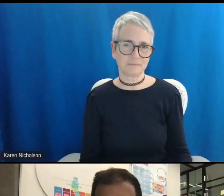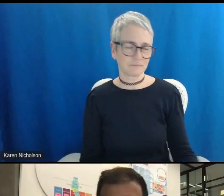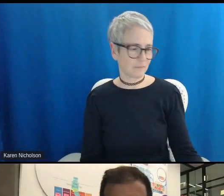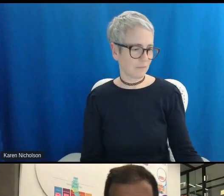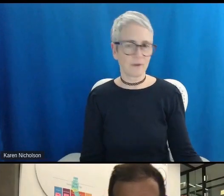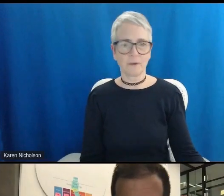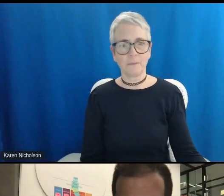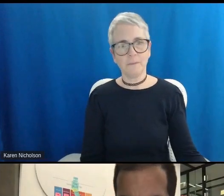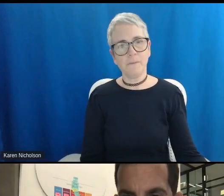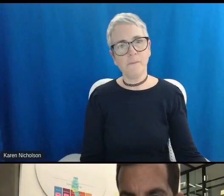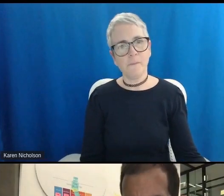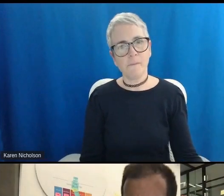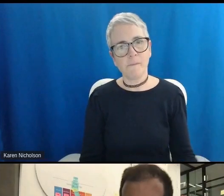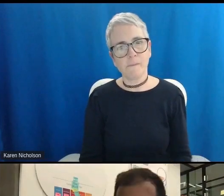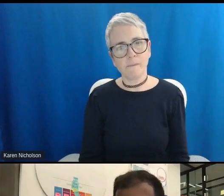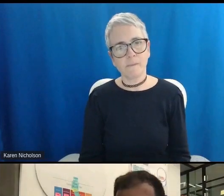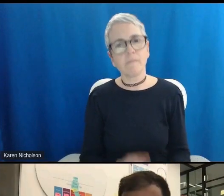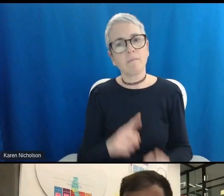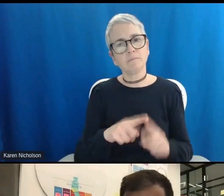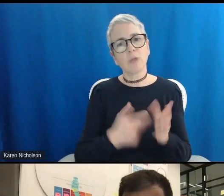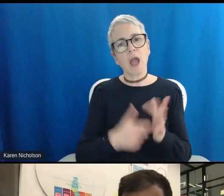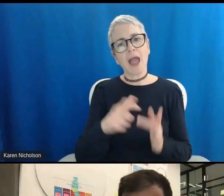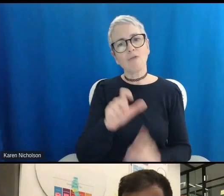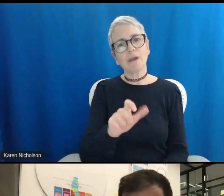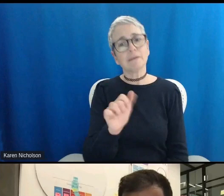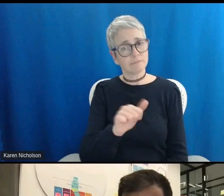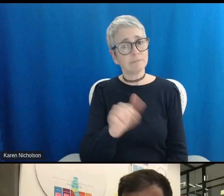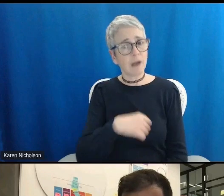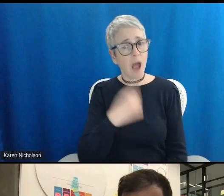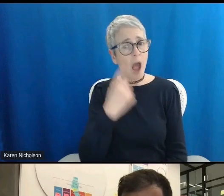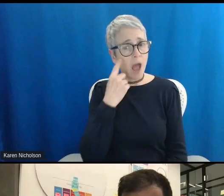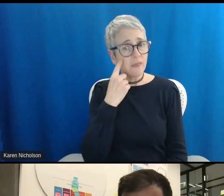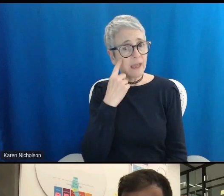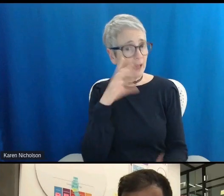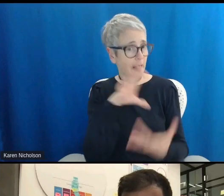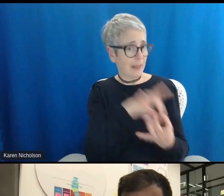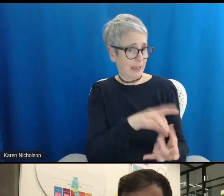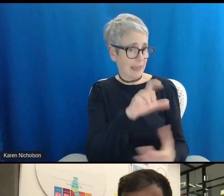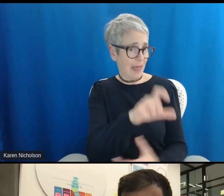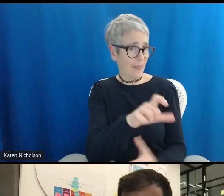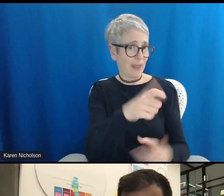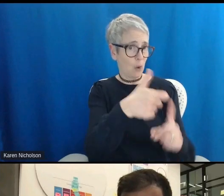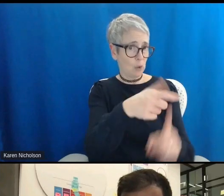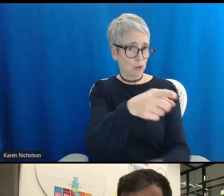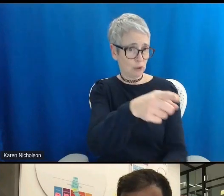Open Doors. Yeah. Going back to Cathy and Kush,